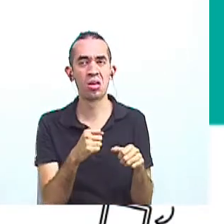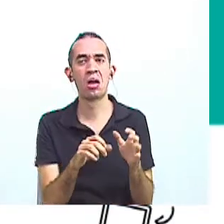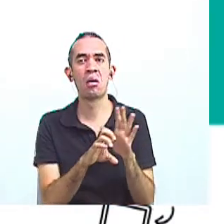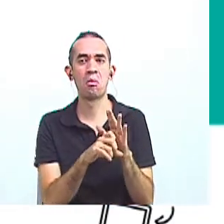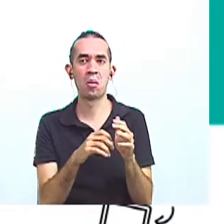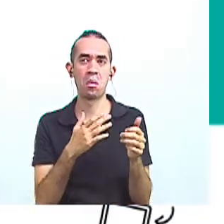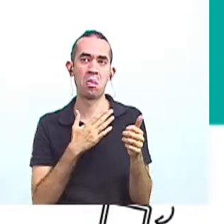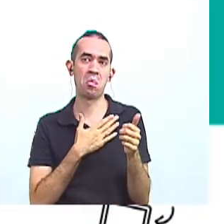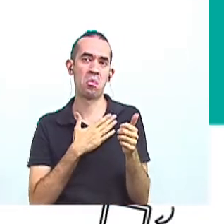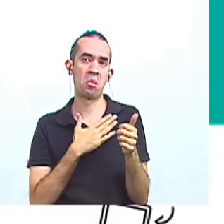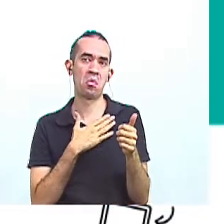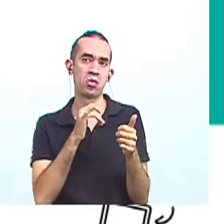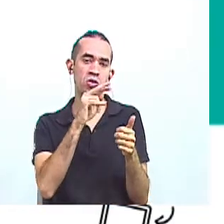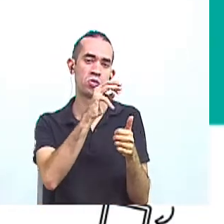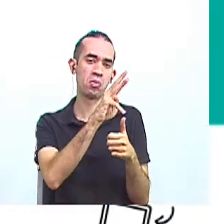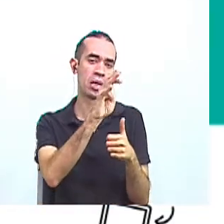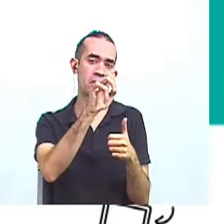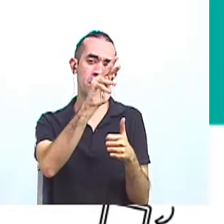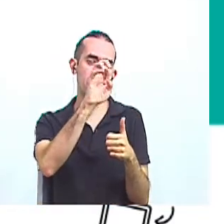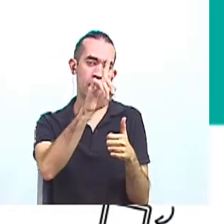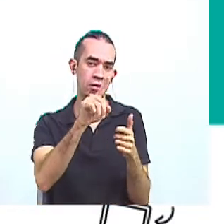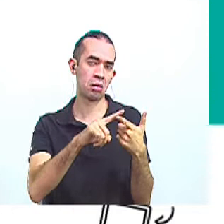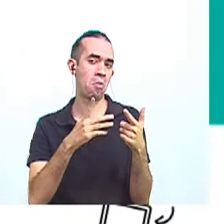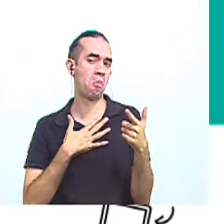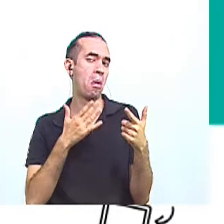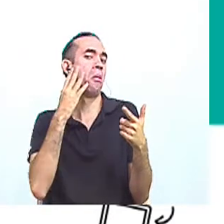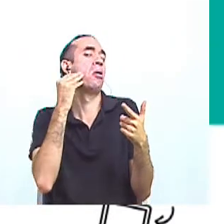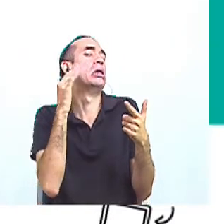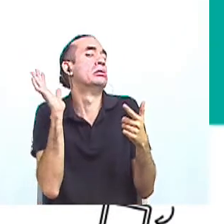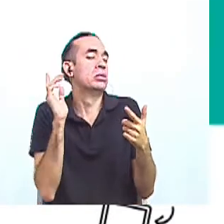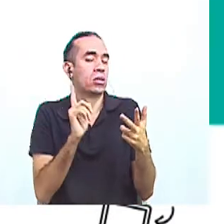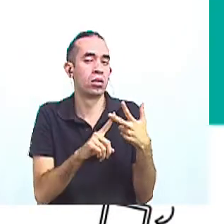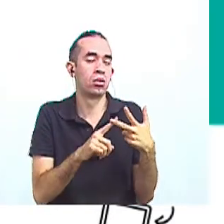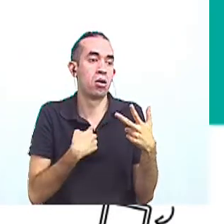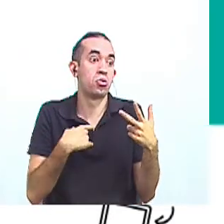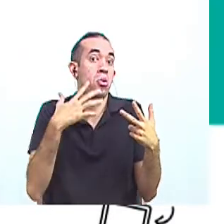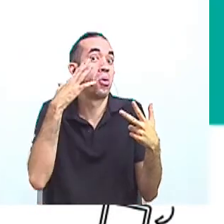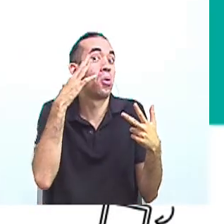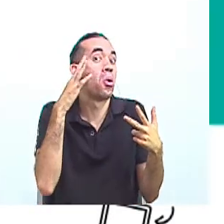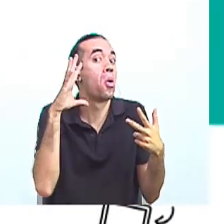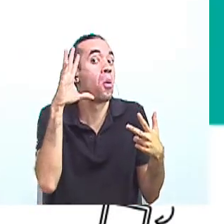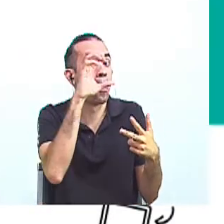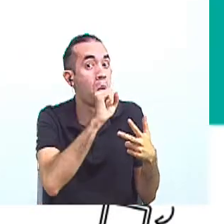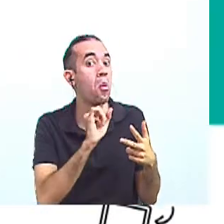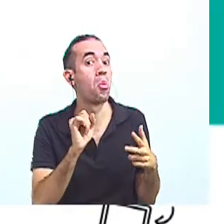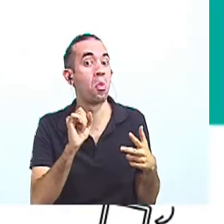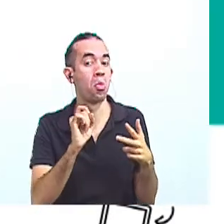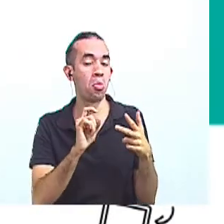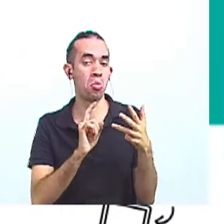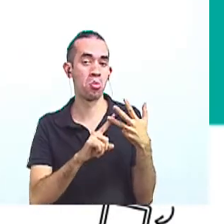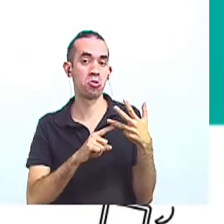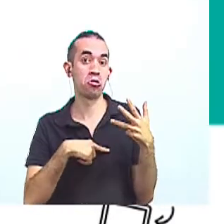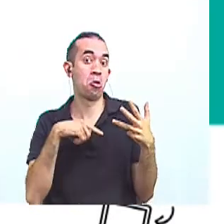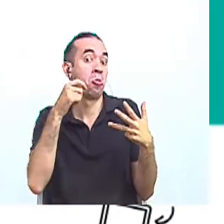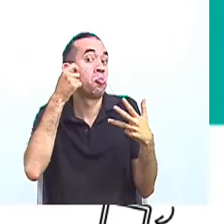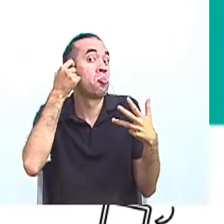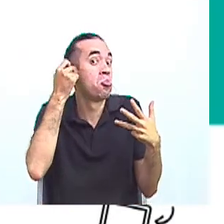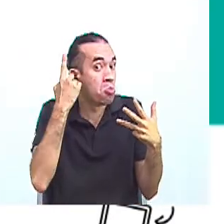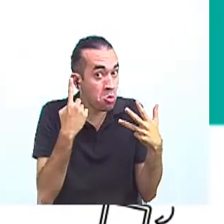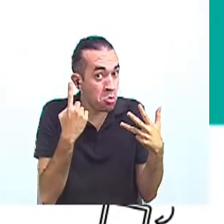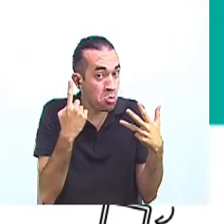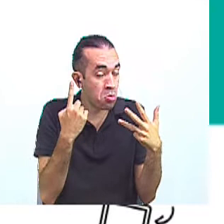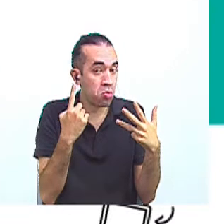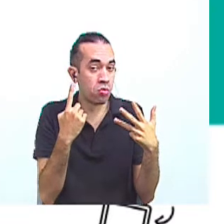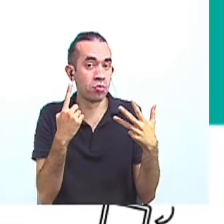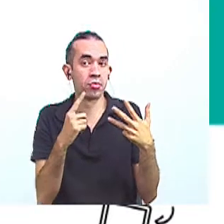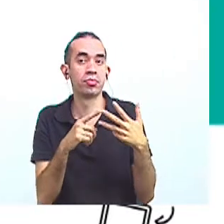my mind, in my experience, as far as I am concerned, as far as I understand. So let's